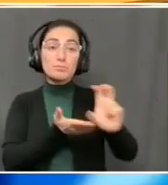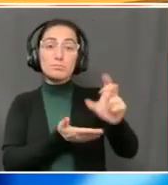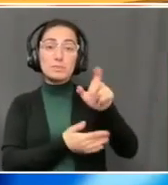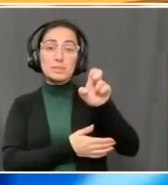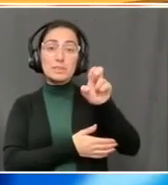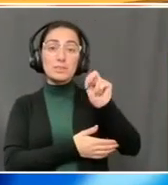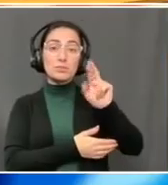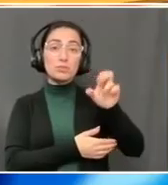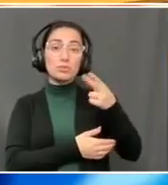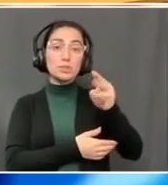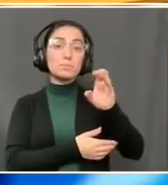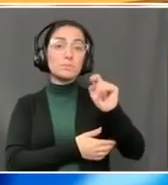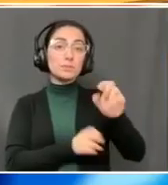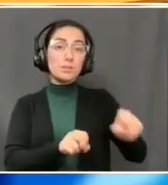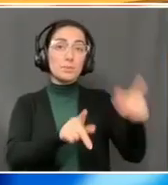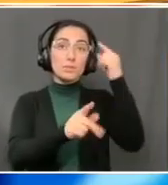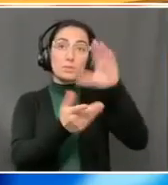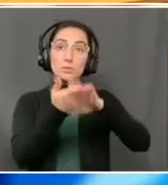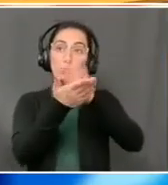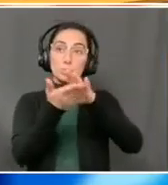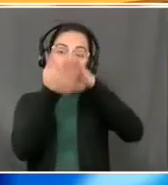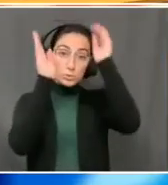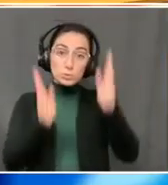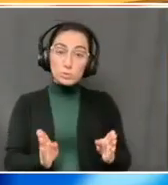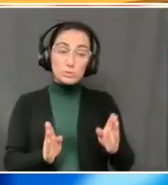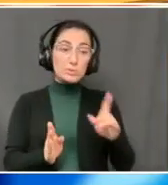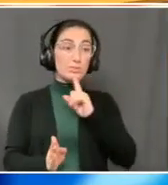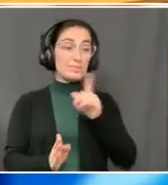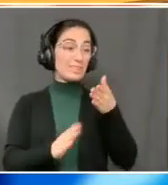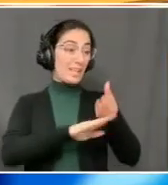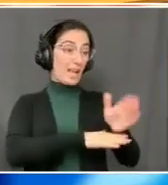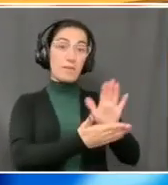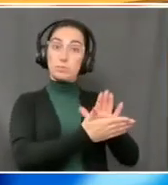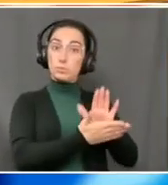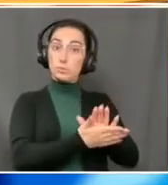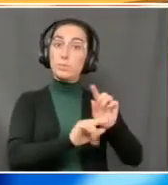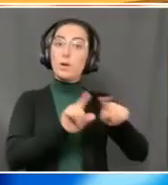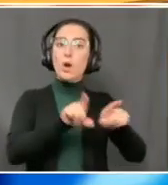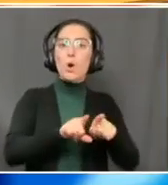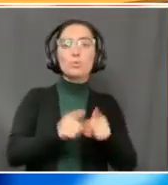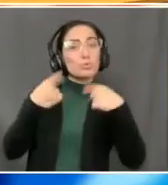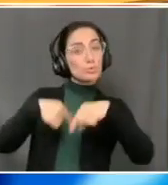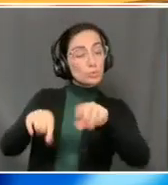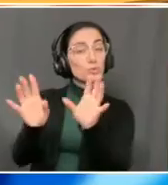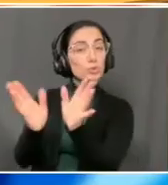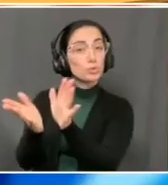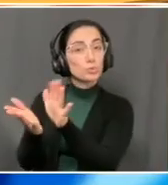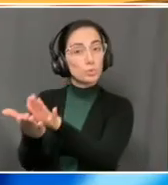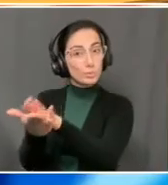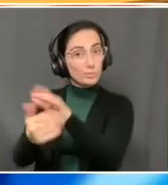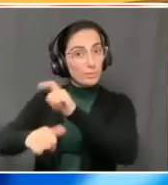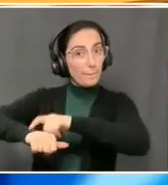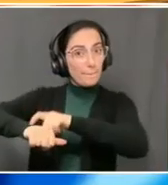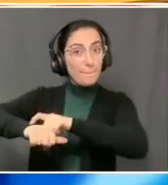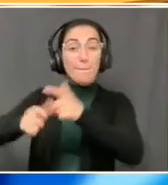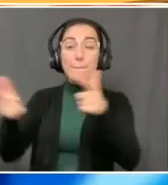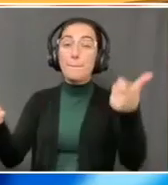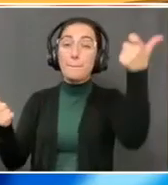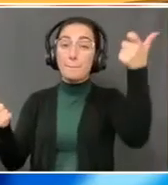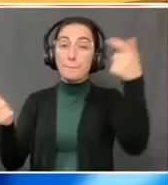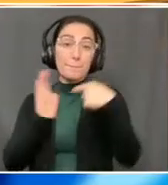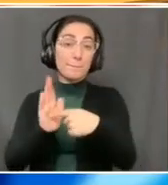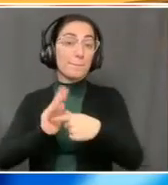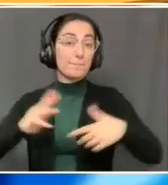our students, principally after school, but also intersession programming. And the biggest example